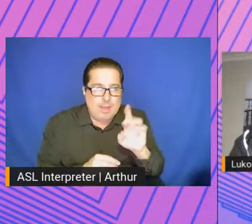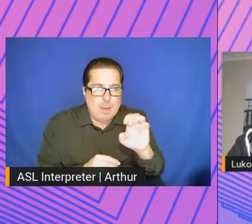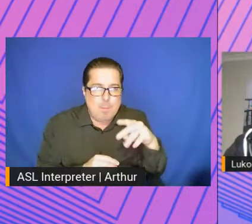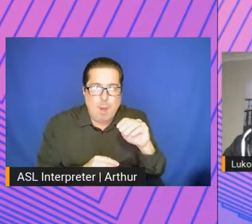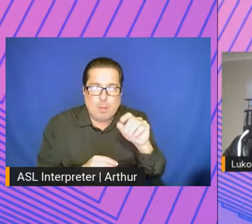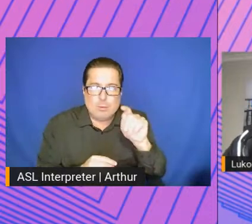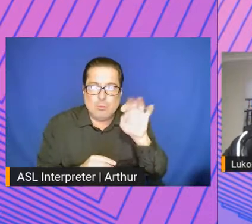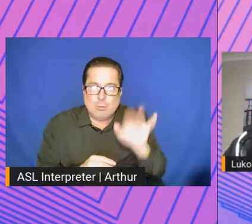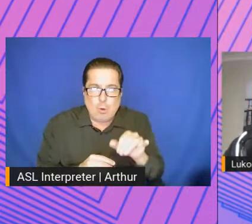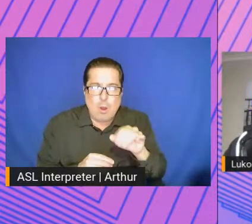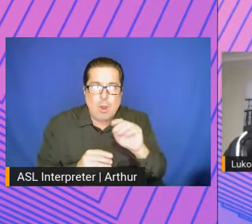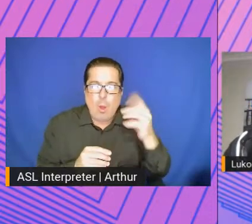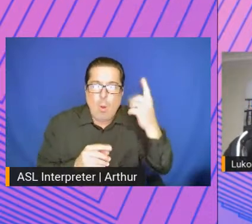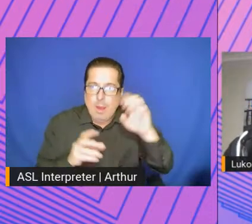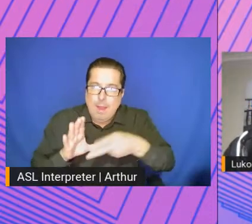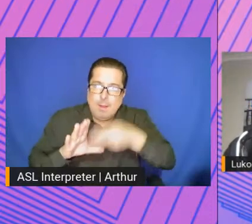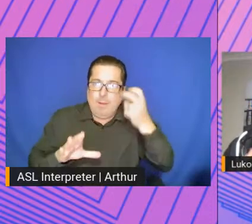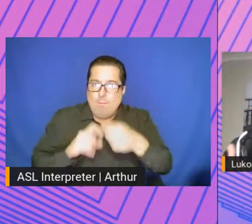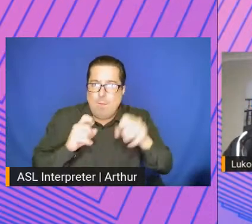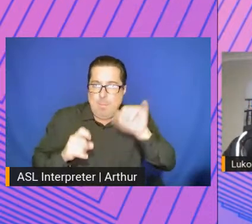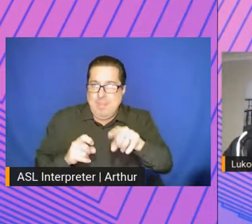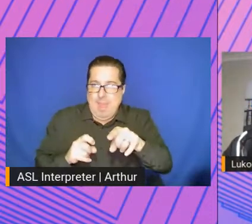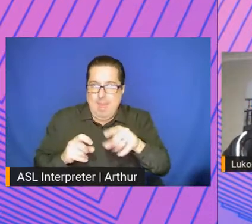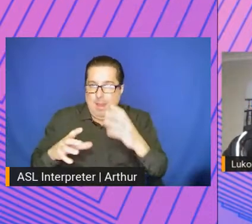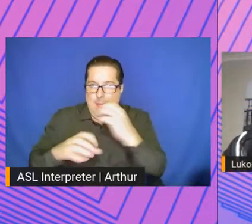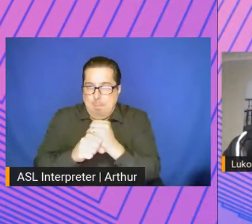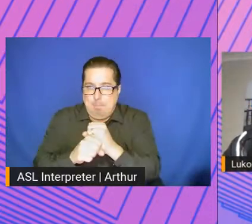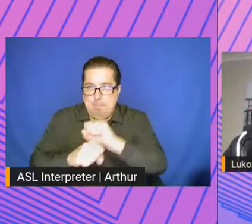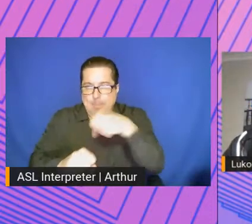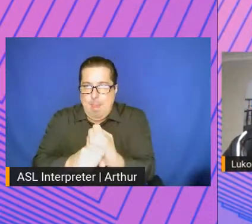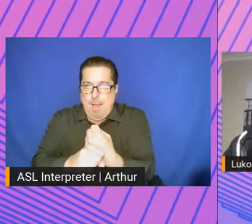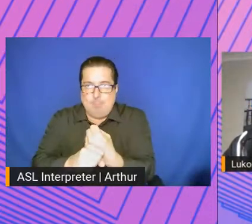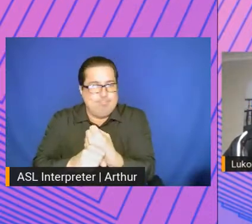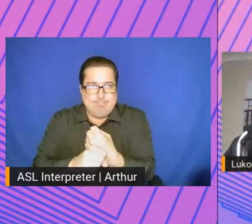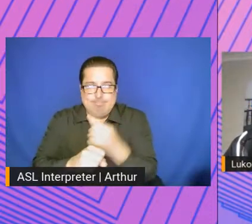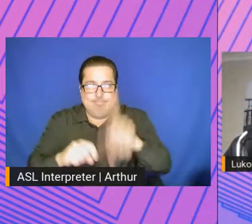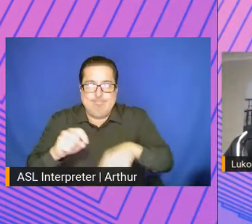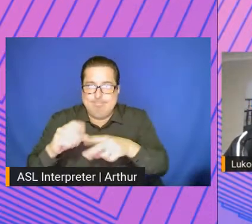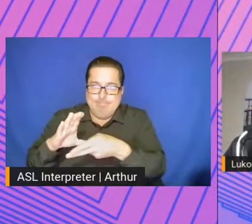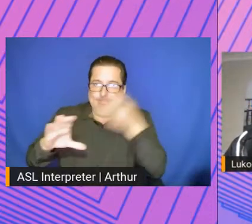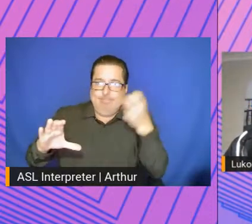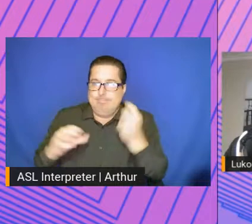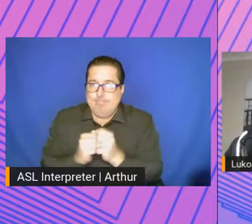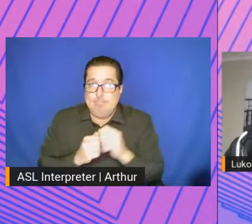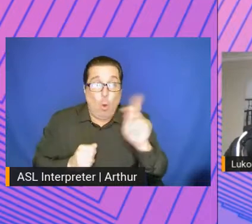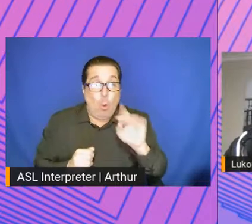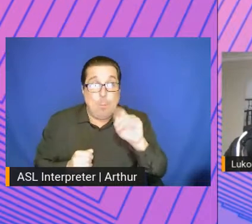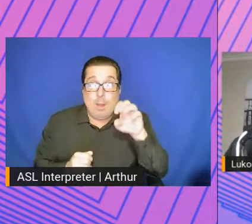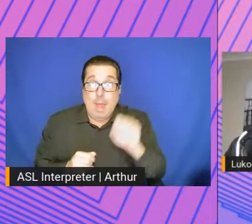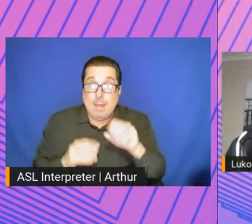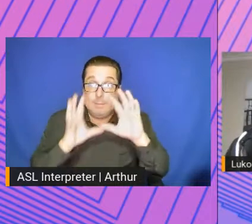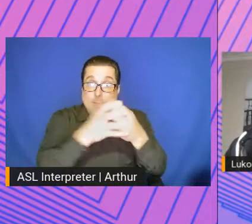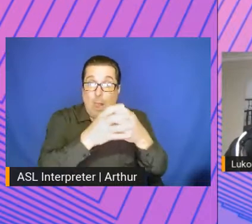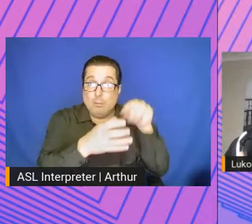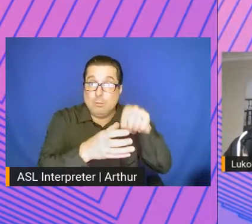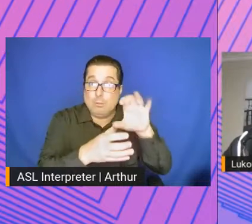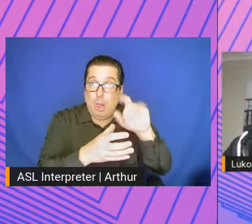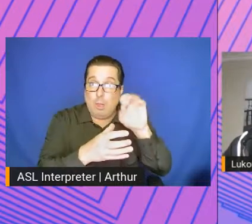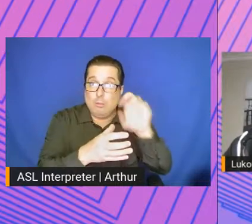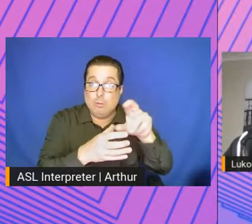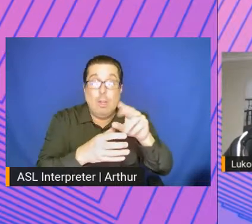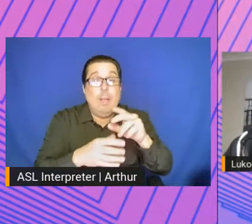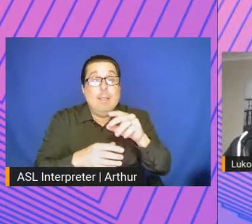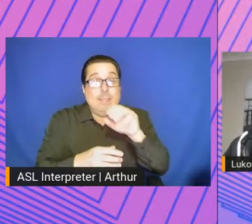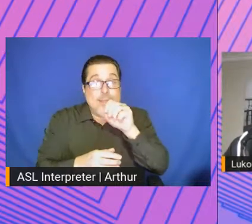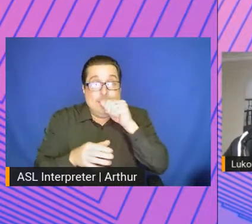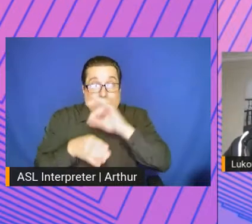values from that. And so when you deploy that sealed secret to the Kubernetes cluster, the sealed secrets controller will be